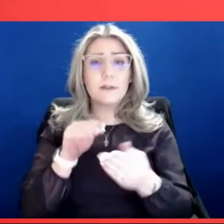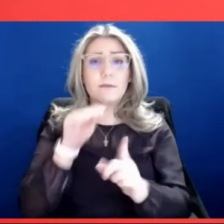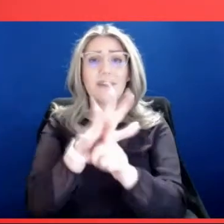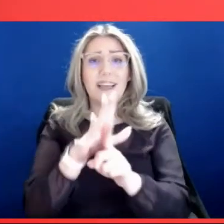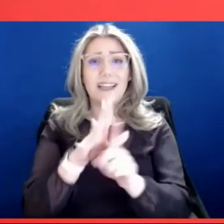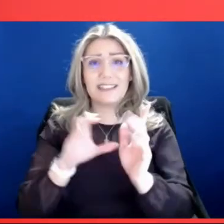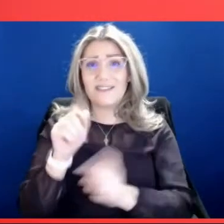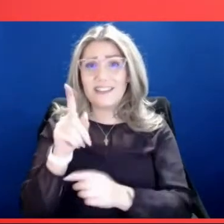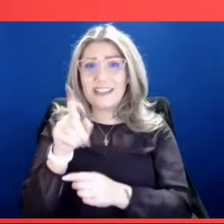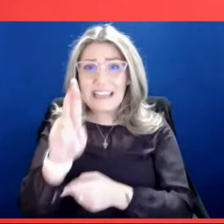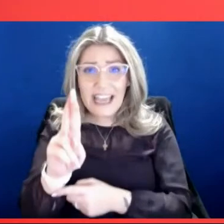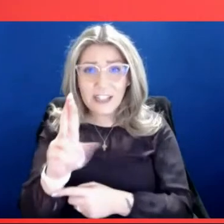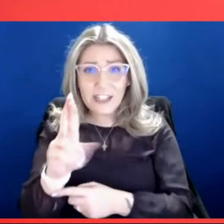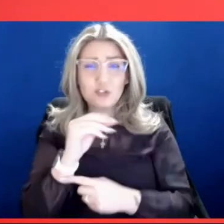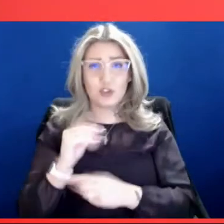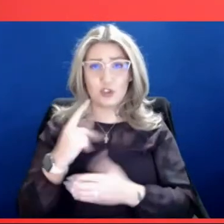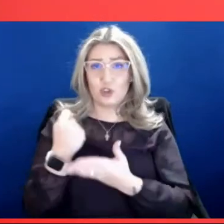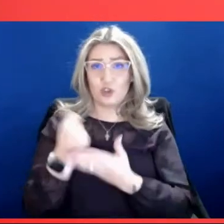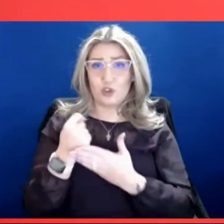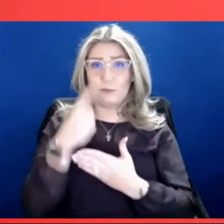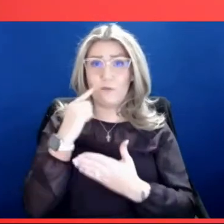cancer treatment on the heart.